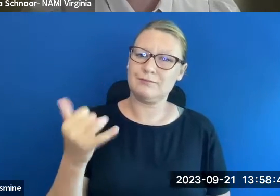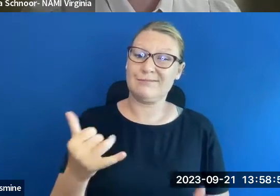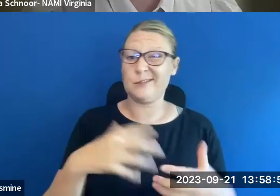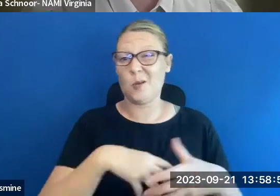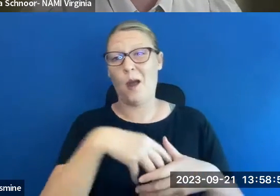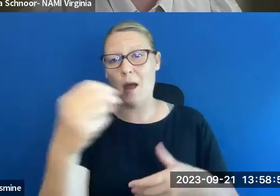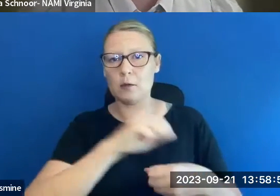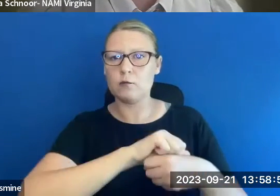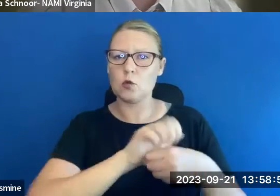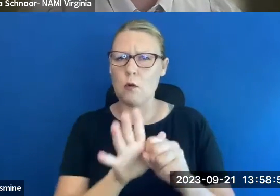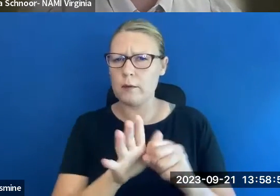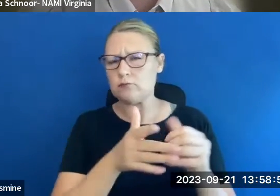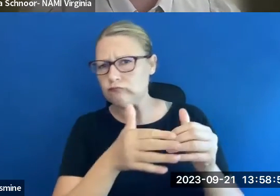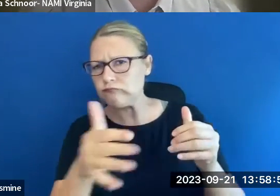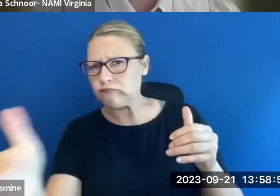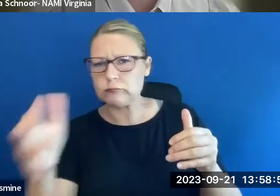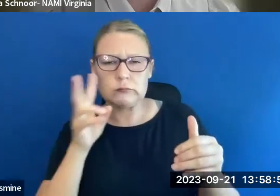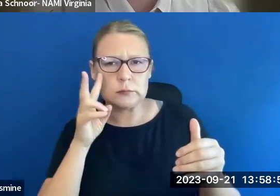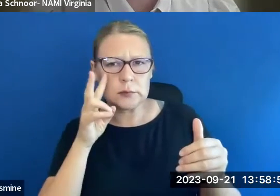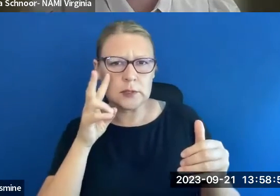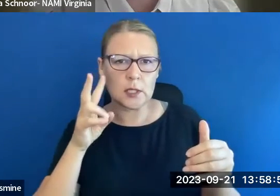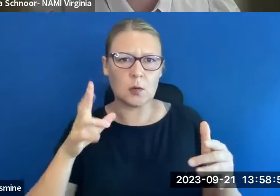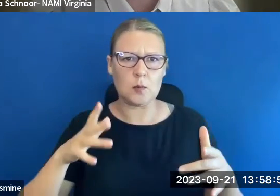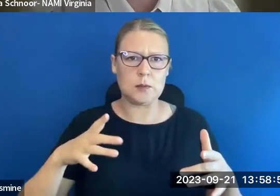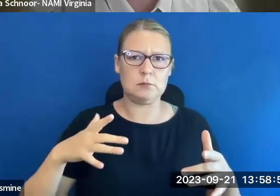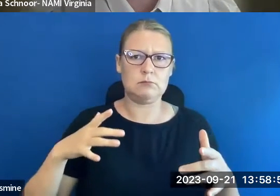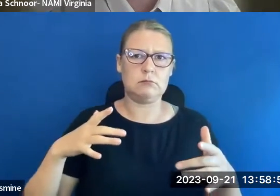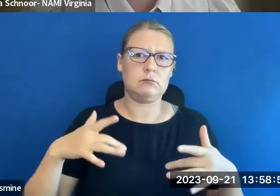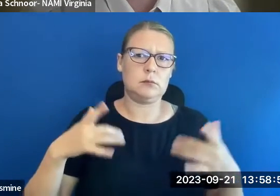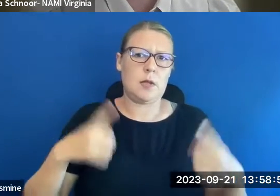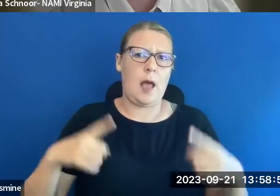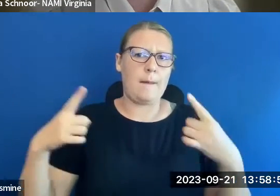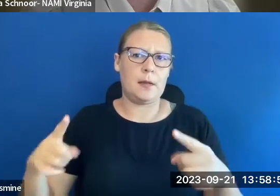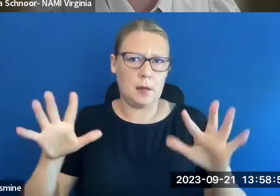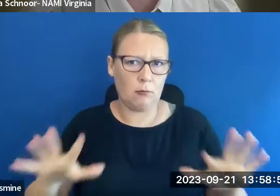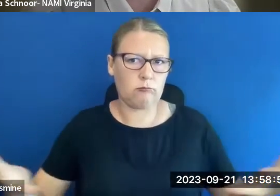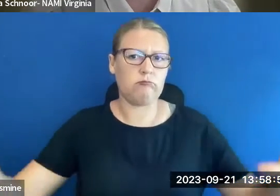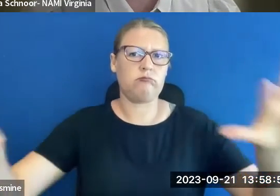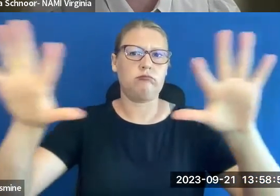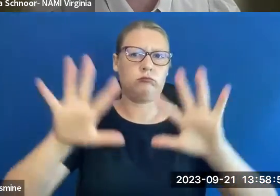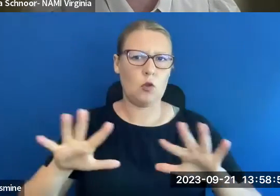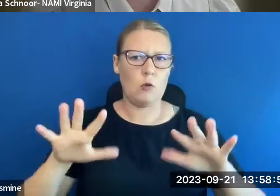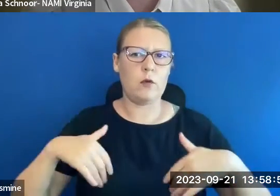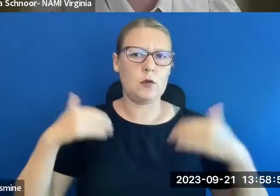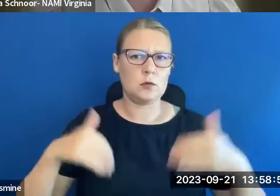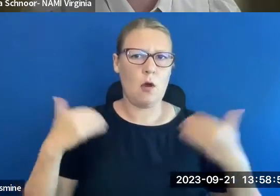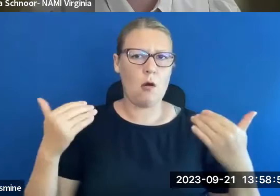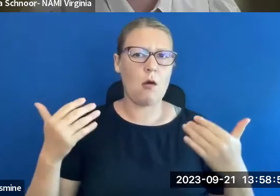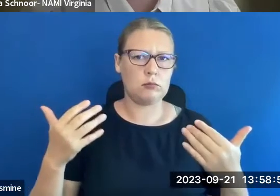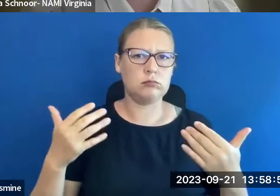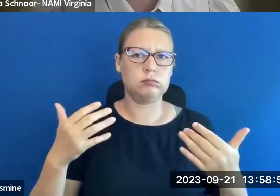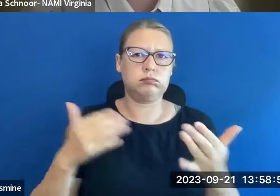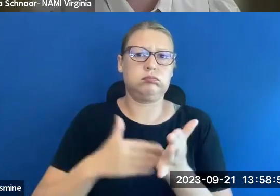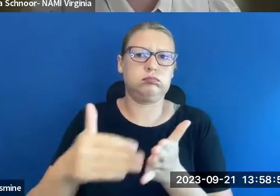of pandemic, and it seems to be a time of transition? What are those trends that you're